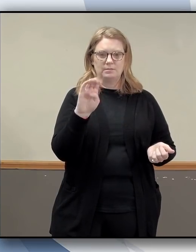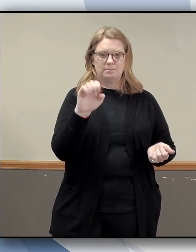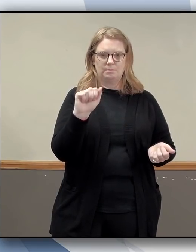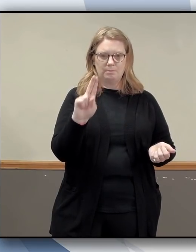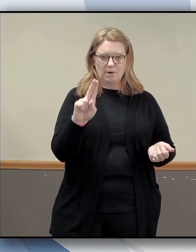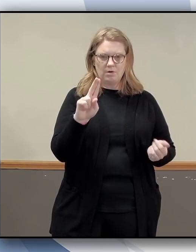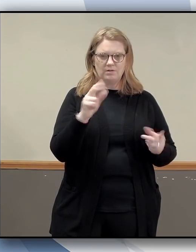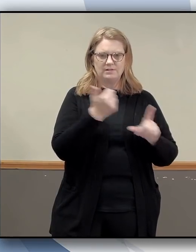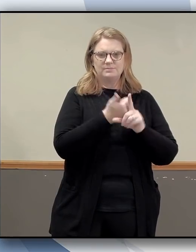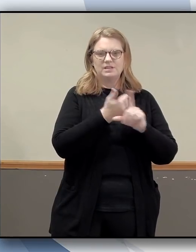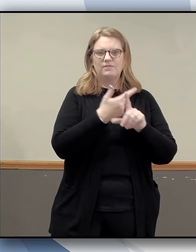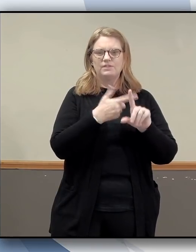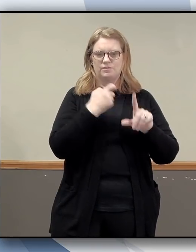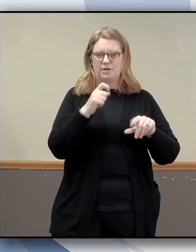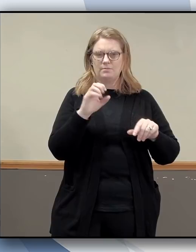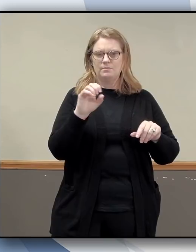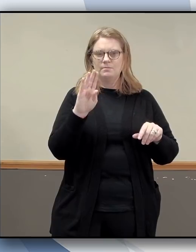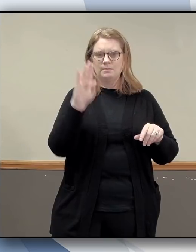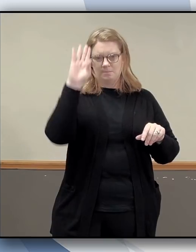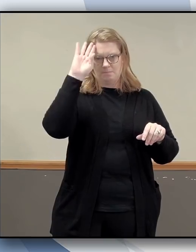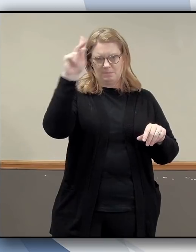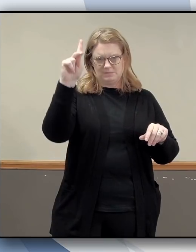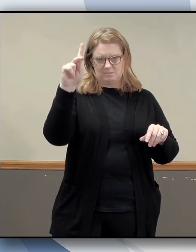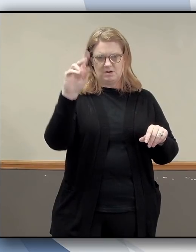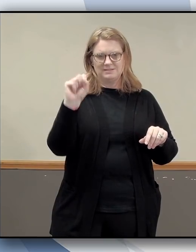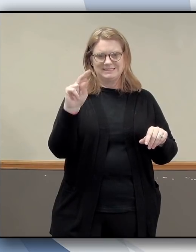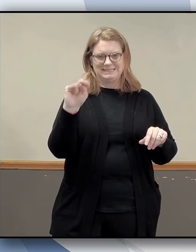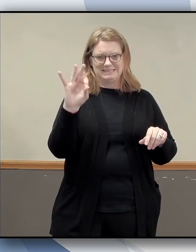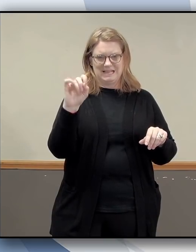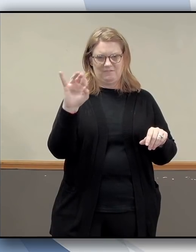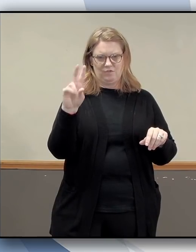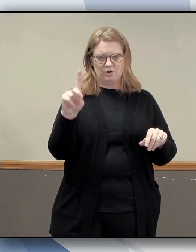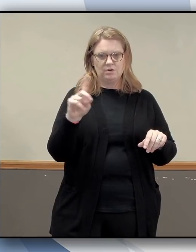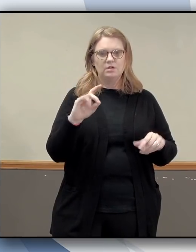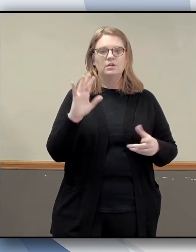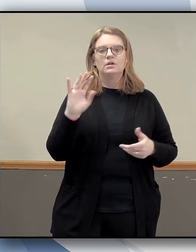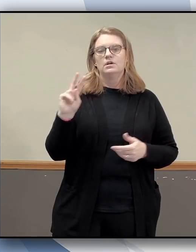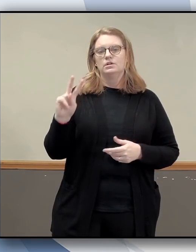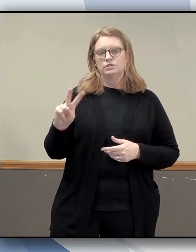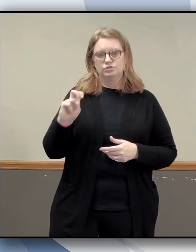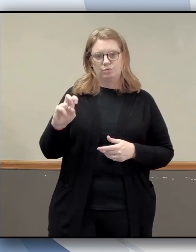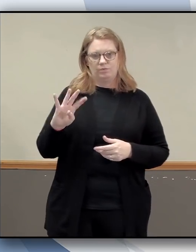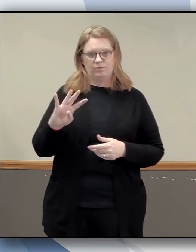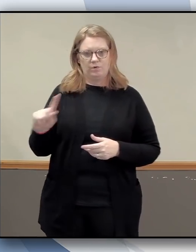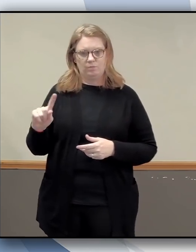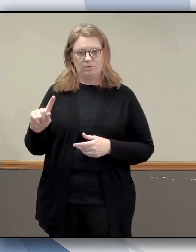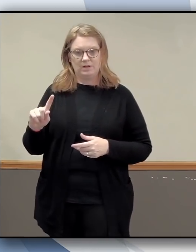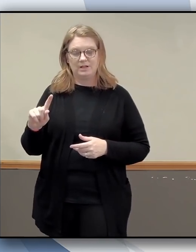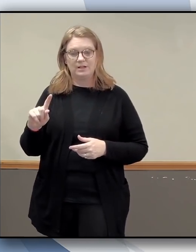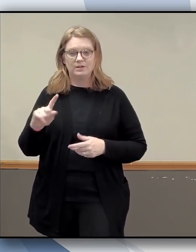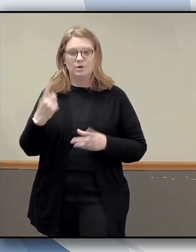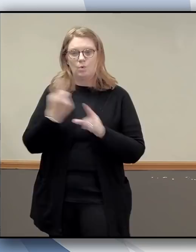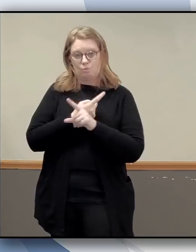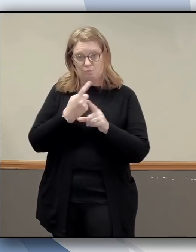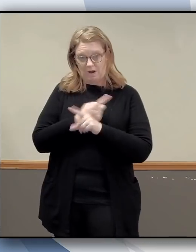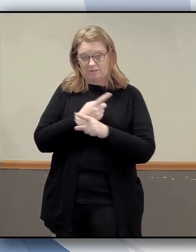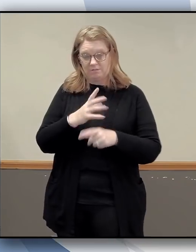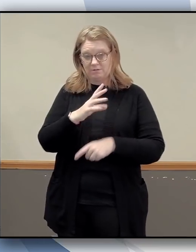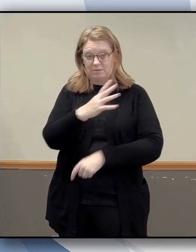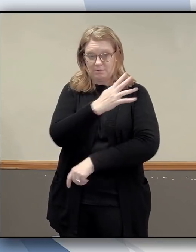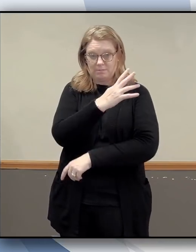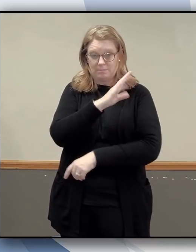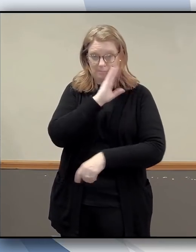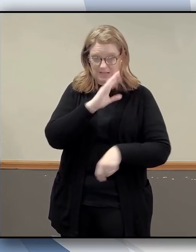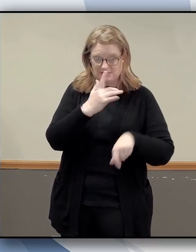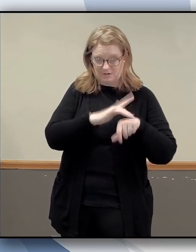from Sanford Bismarck. Collectively as a state, we have 241 staffed regular inpatient beds that are